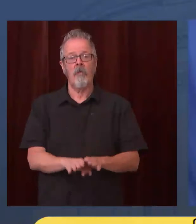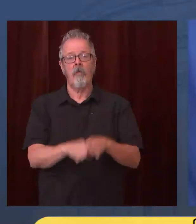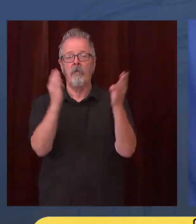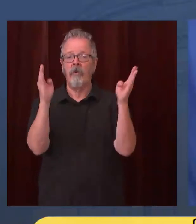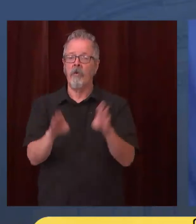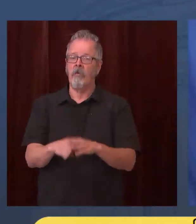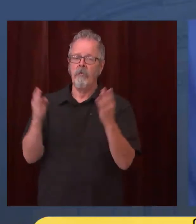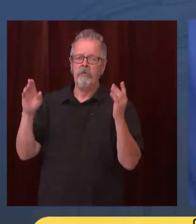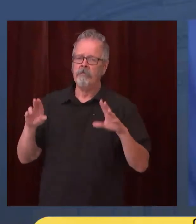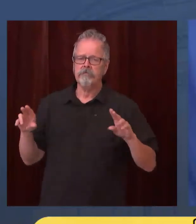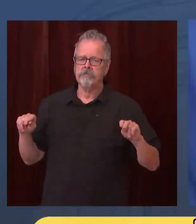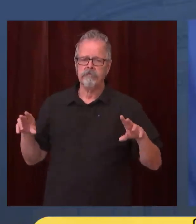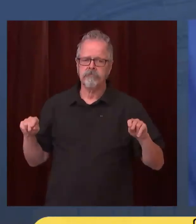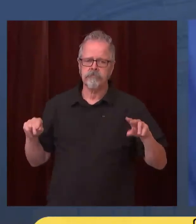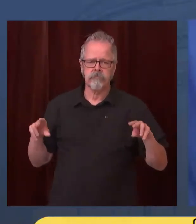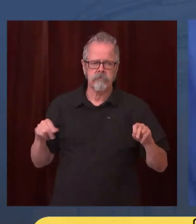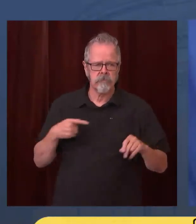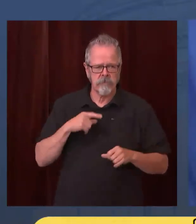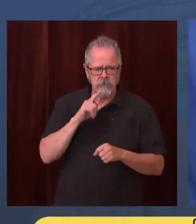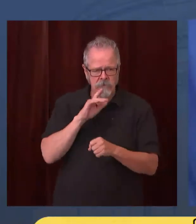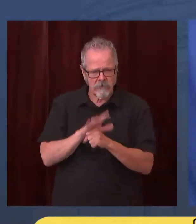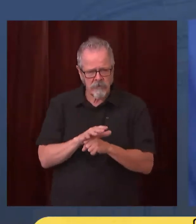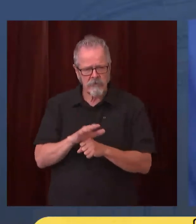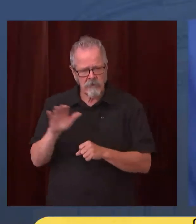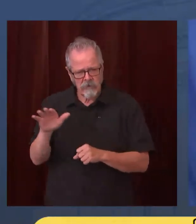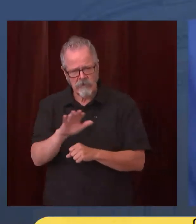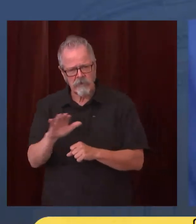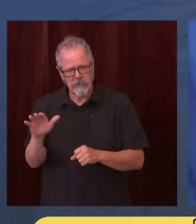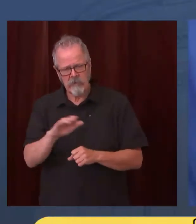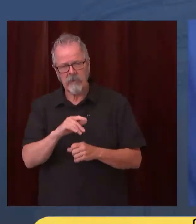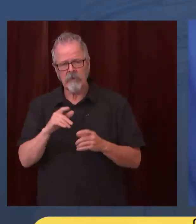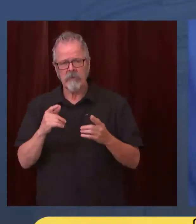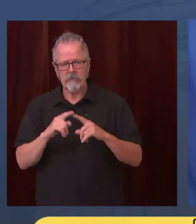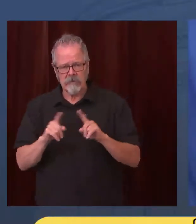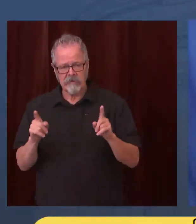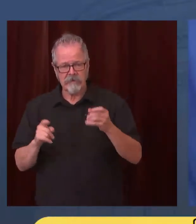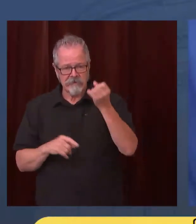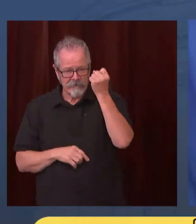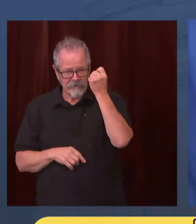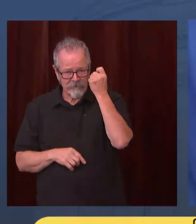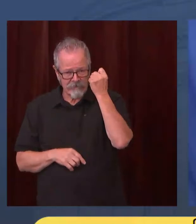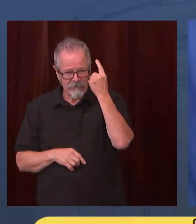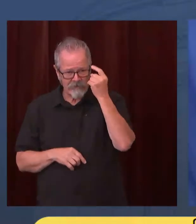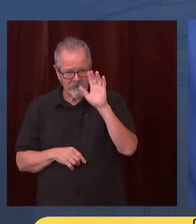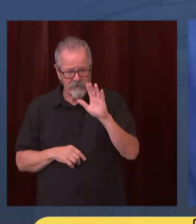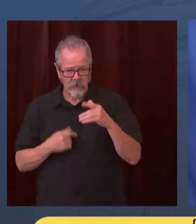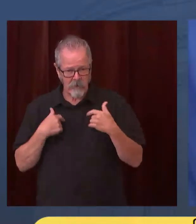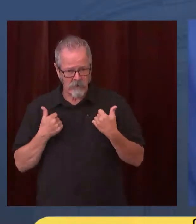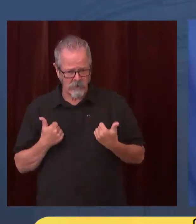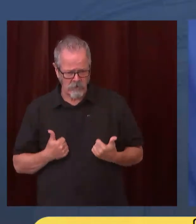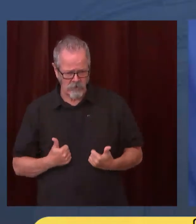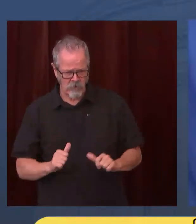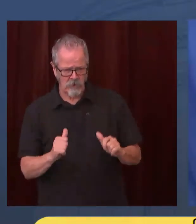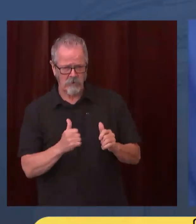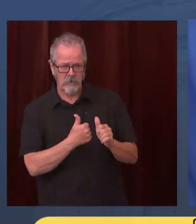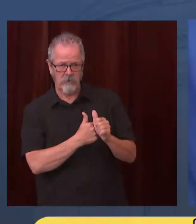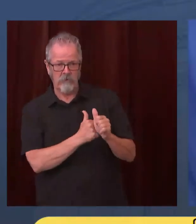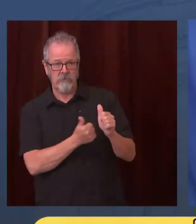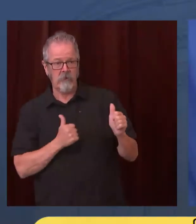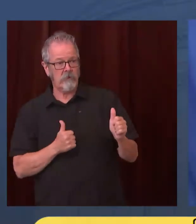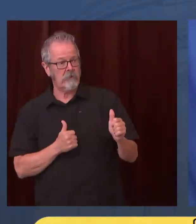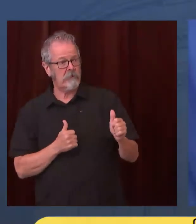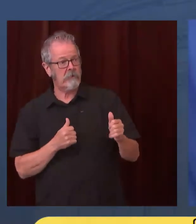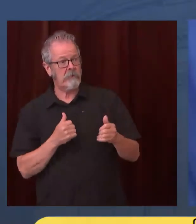is avoid shutting down our economy and our lives, which we had to do when we started this when we didn't have a